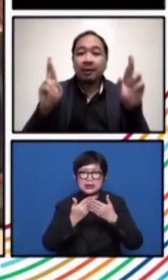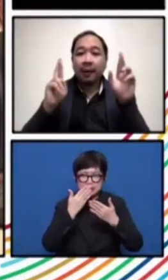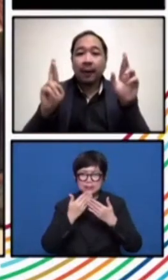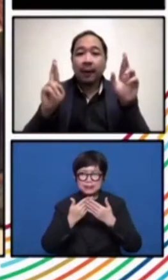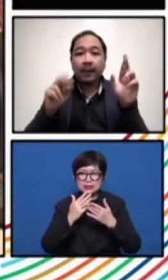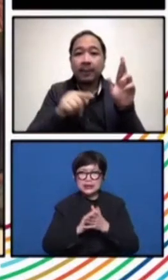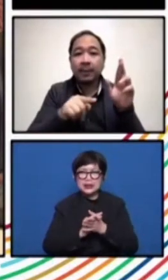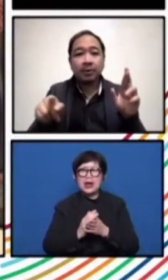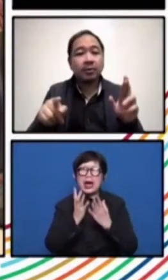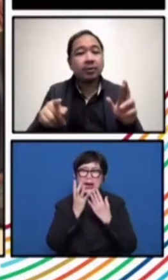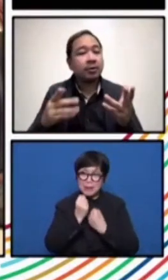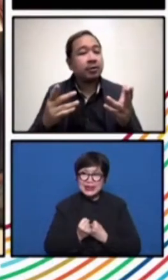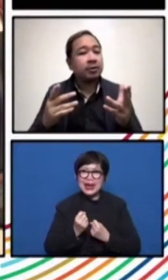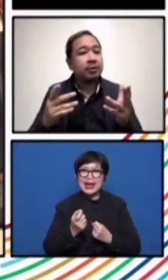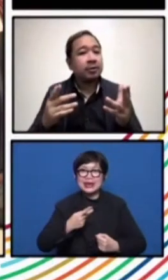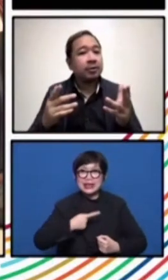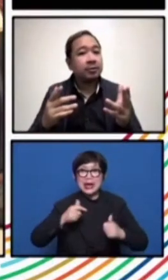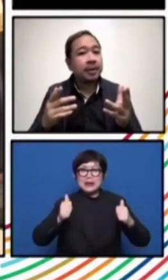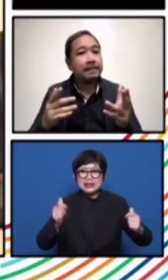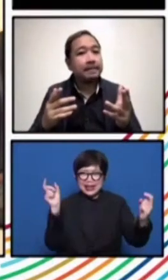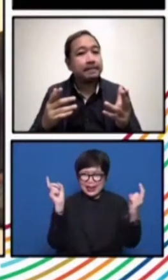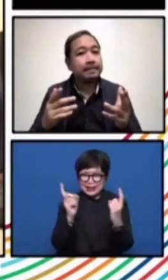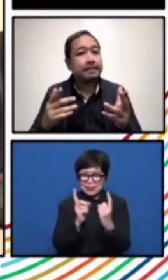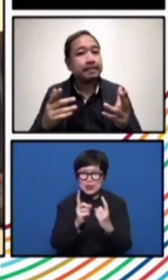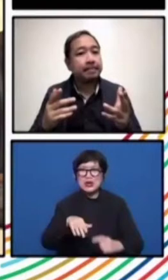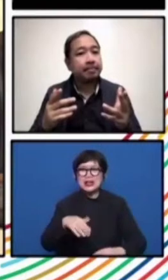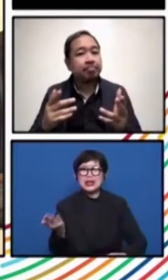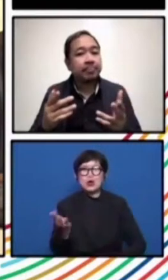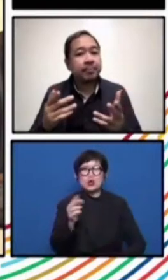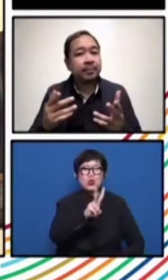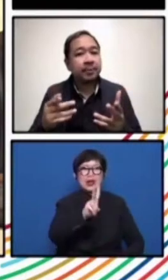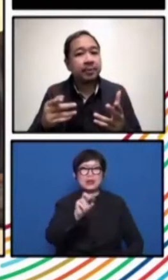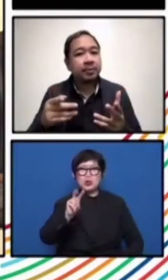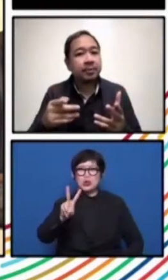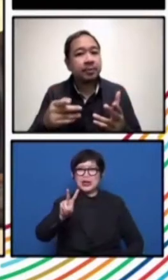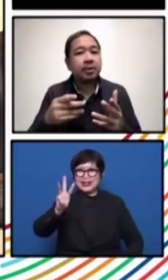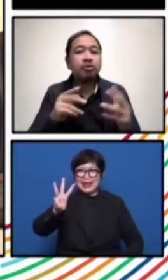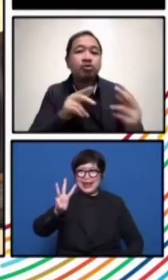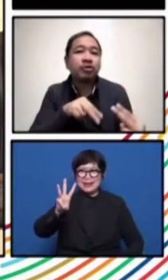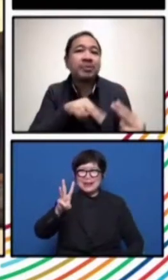Infinity 2023 thank you